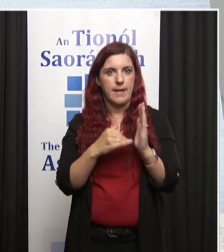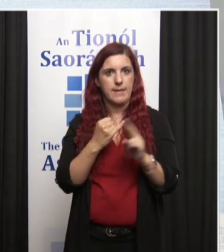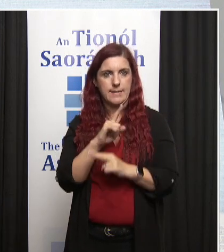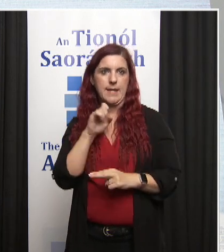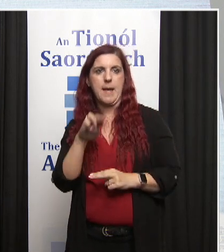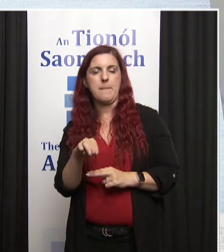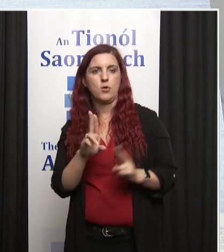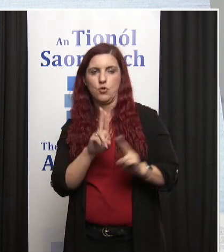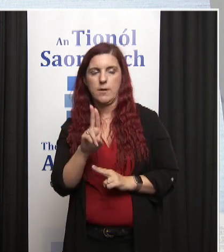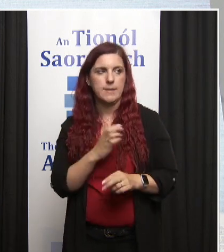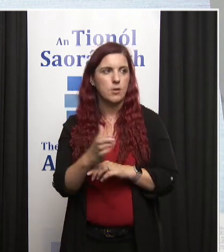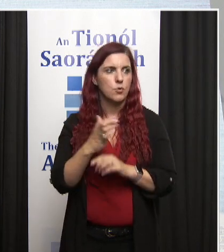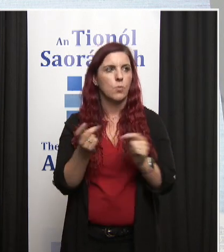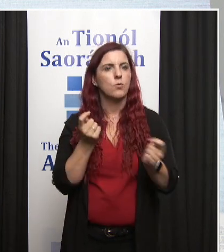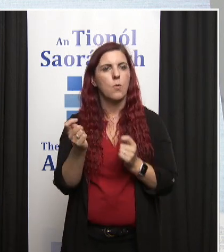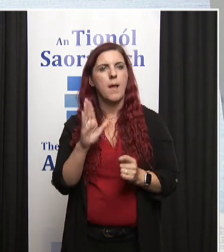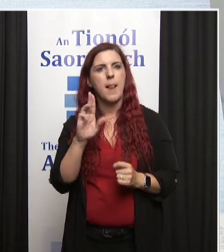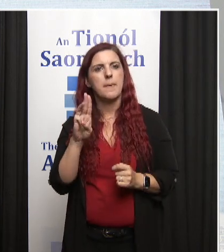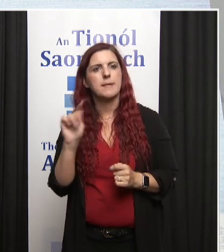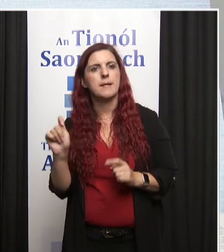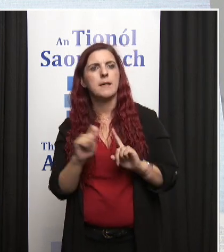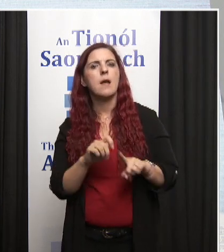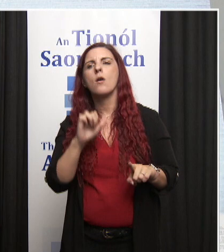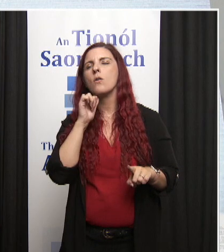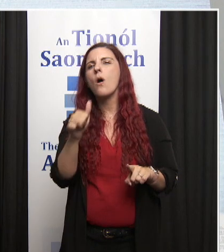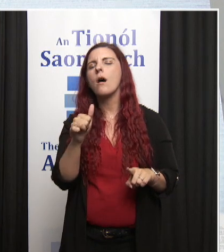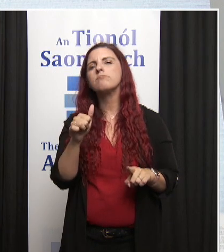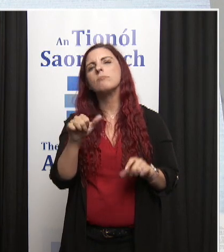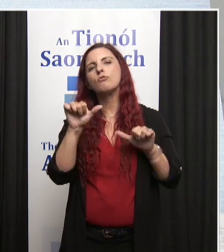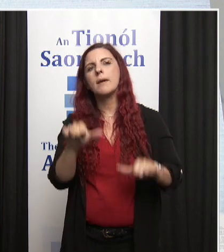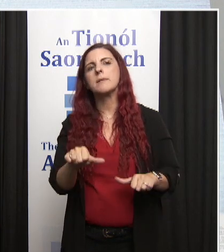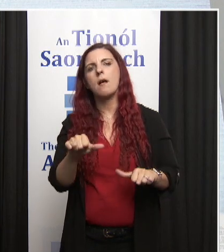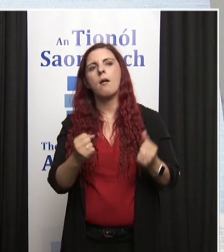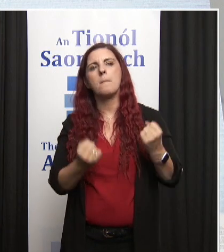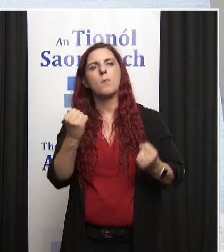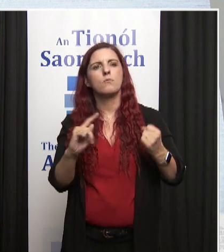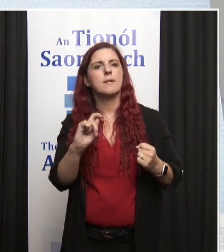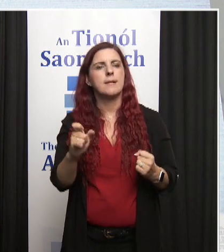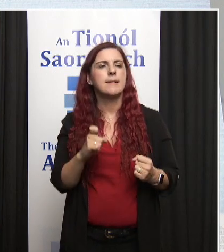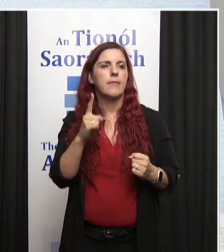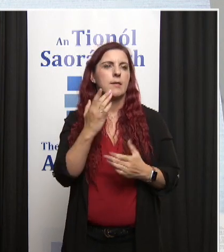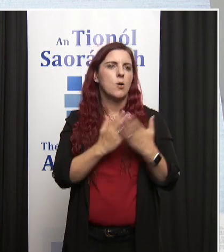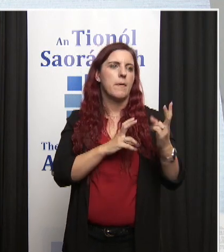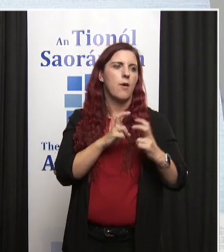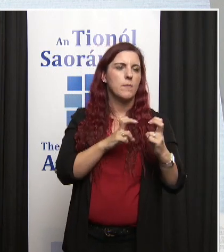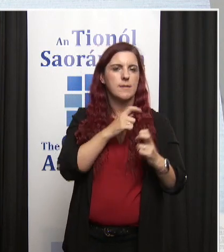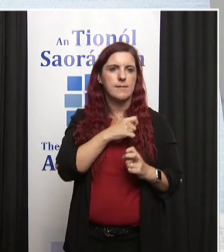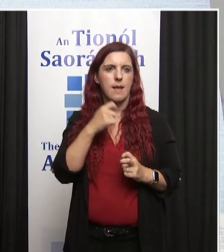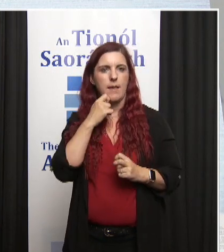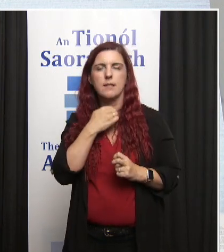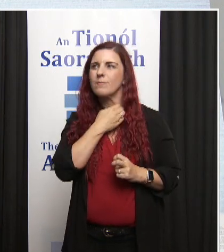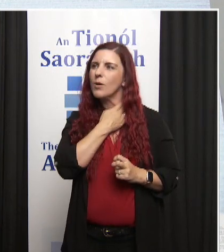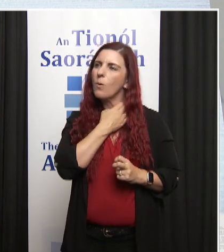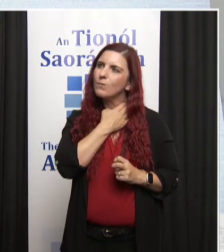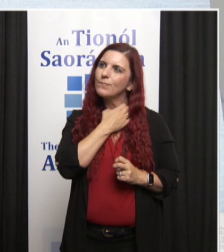DEM. There wasn't consensus on the motor tax. I suppose the argument there was people's